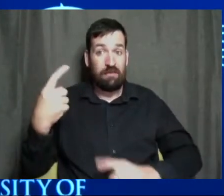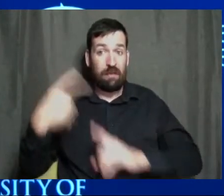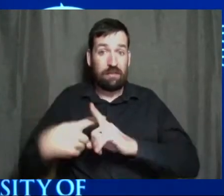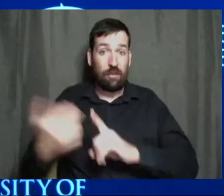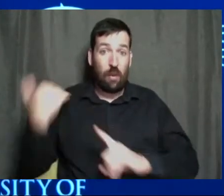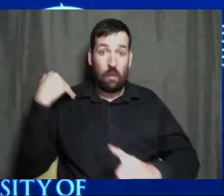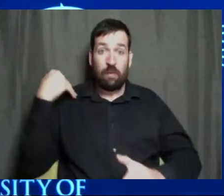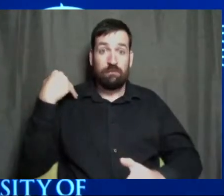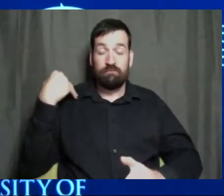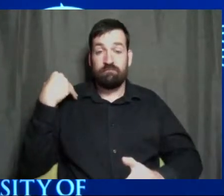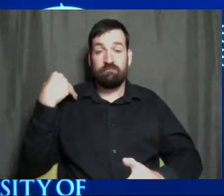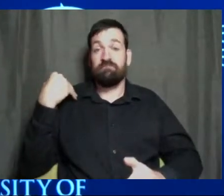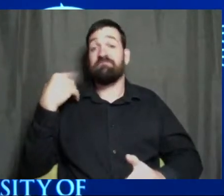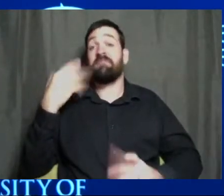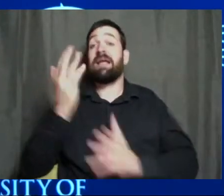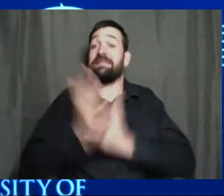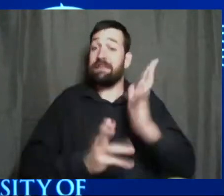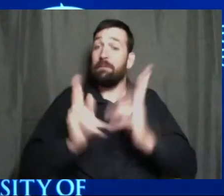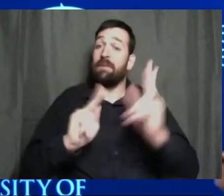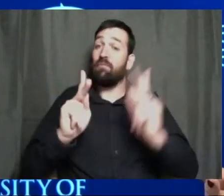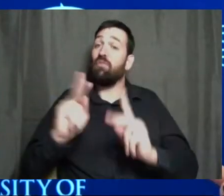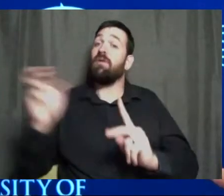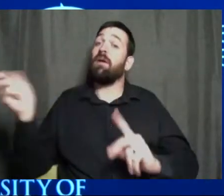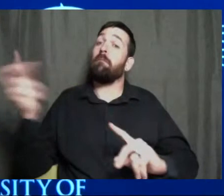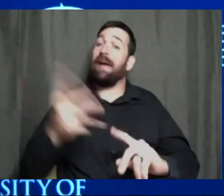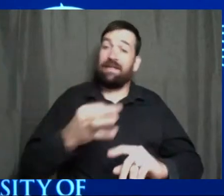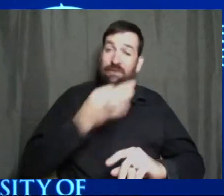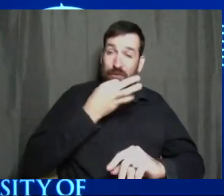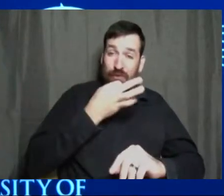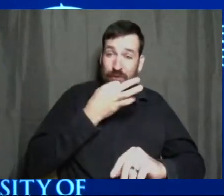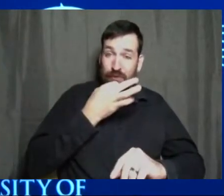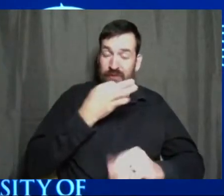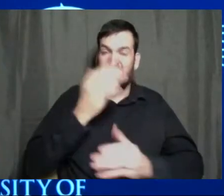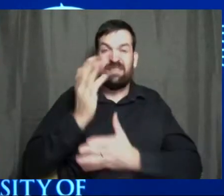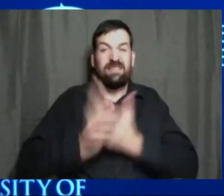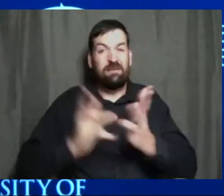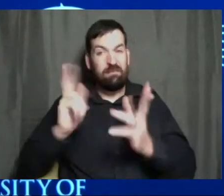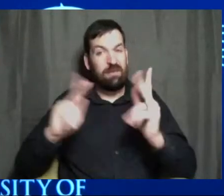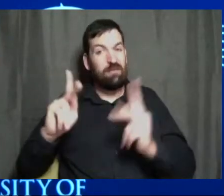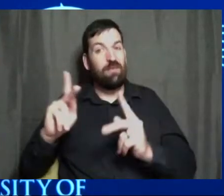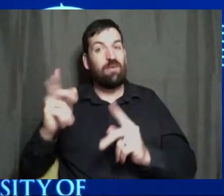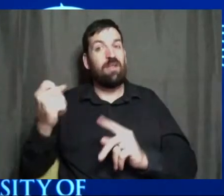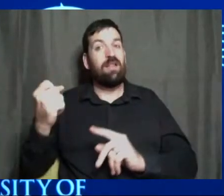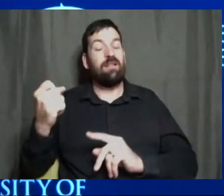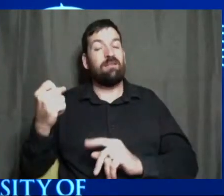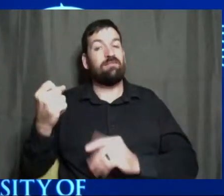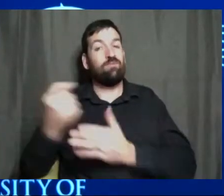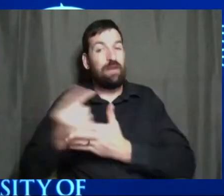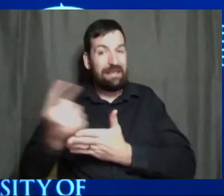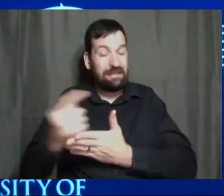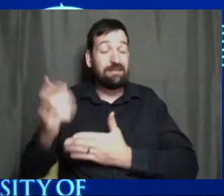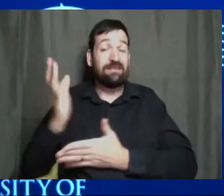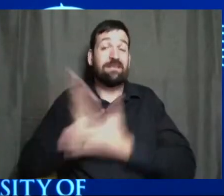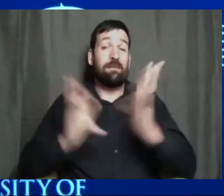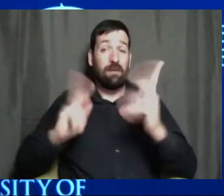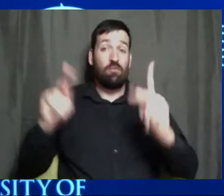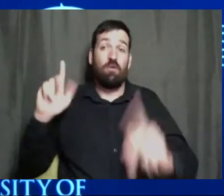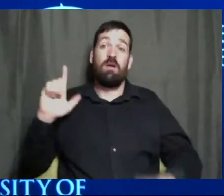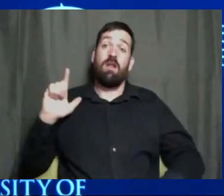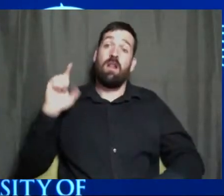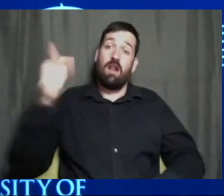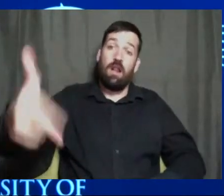for some people, it comes back a couple of days later. For some people, a couple of weeks later. For some people, a few months later. And then I'm sure there's some people that